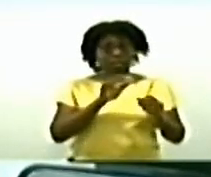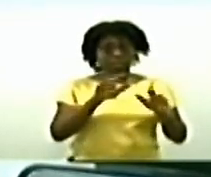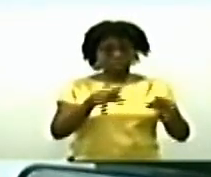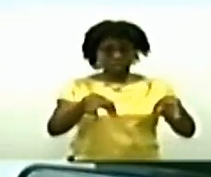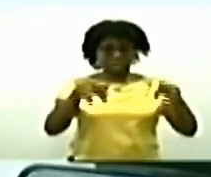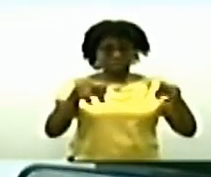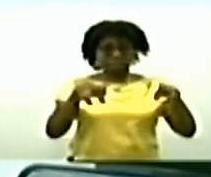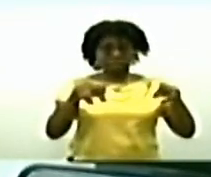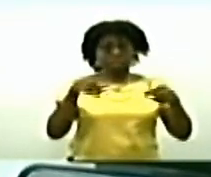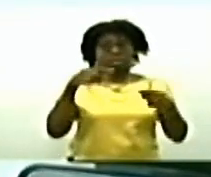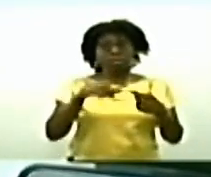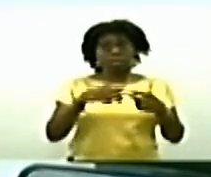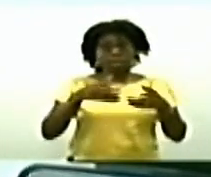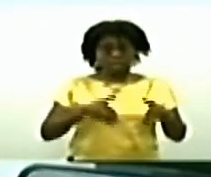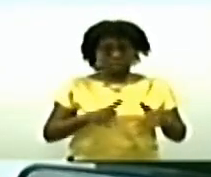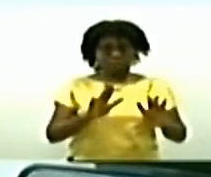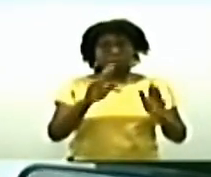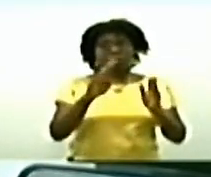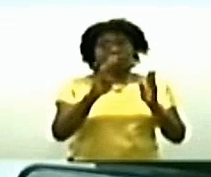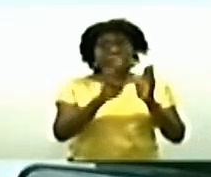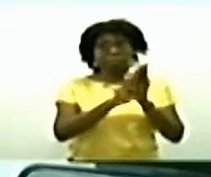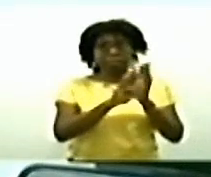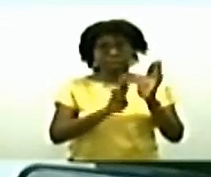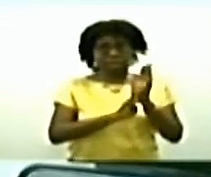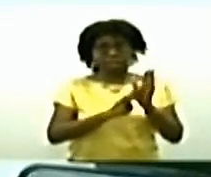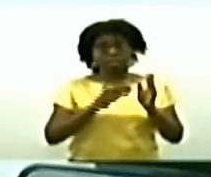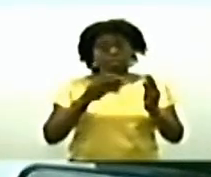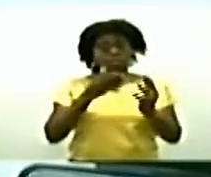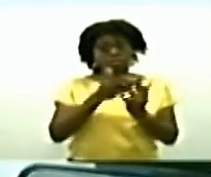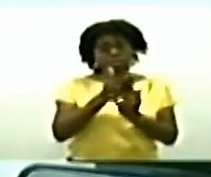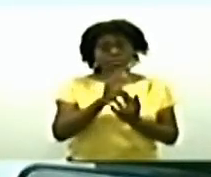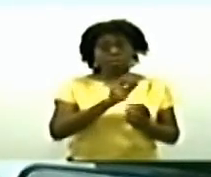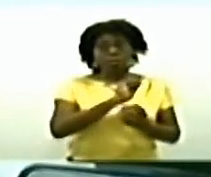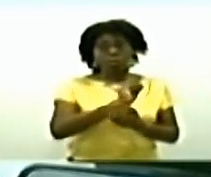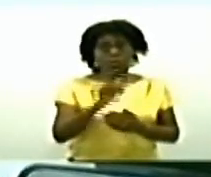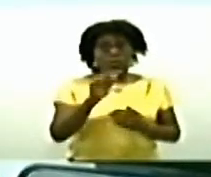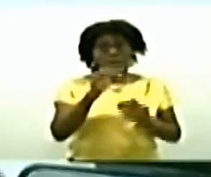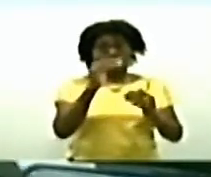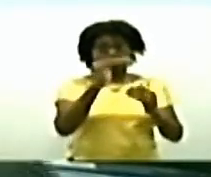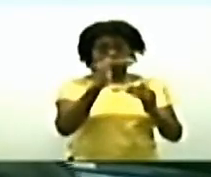through all its stages at this present sitting.